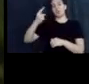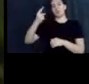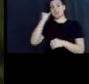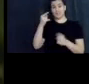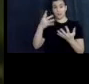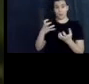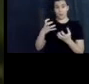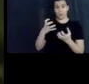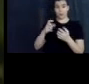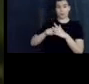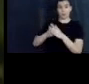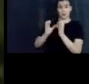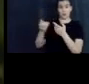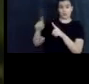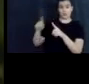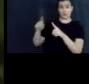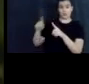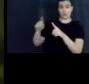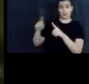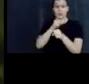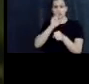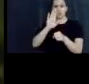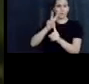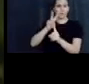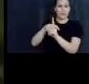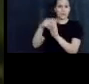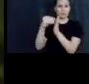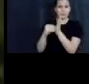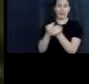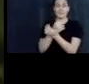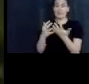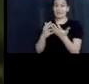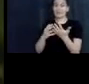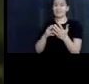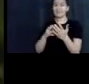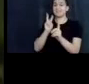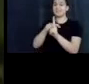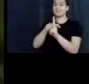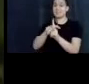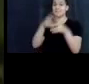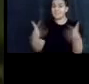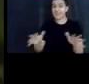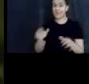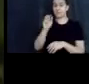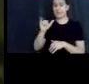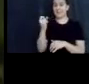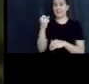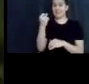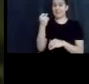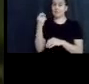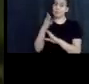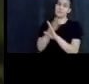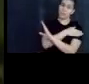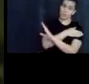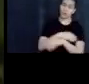sure you have your application and all of your supporting documents in by May 11th. And then if you're interested in going for the fall